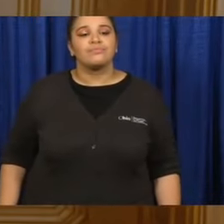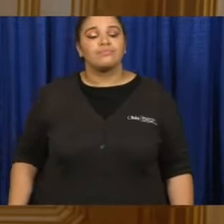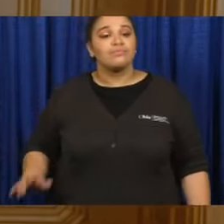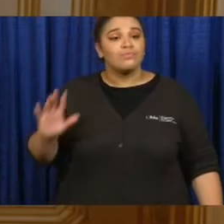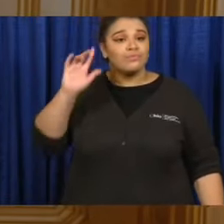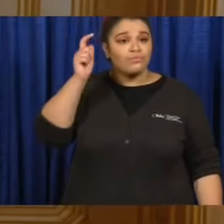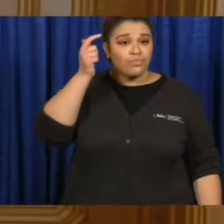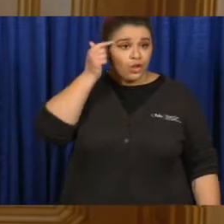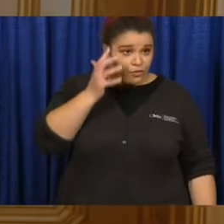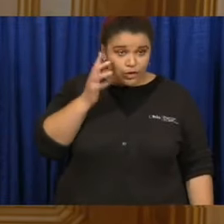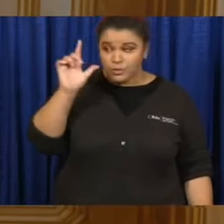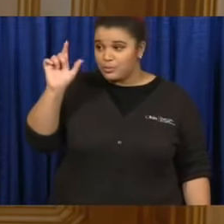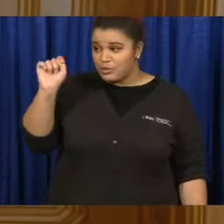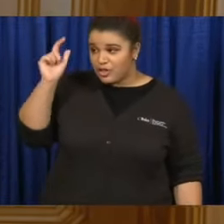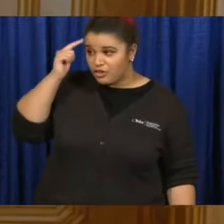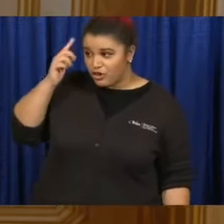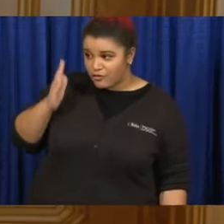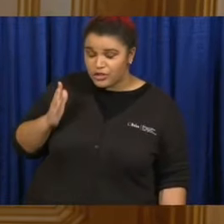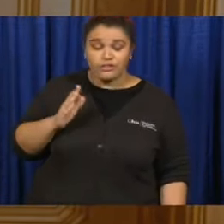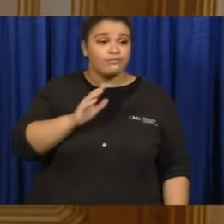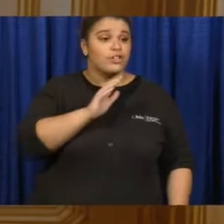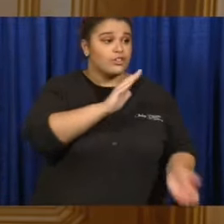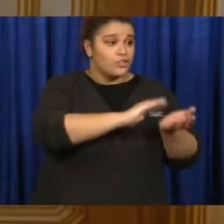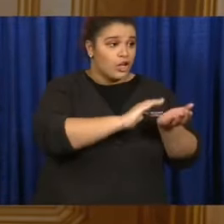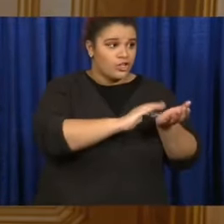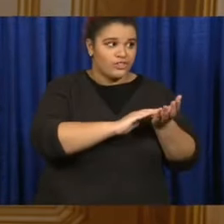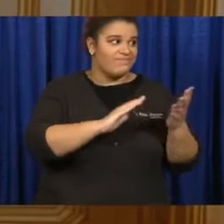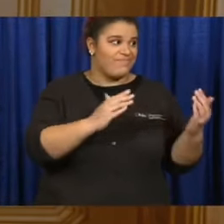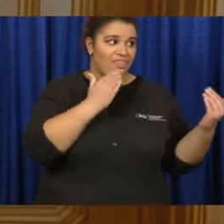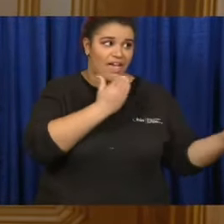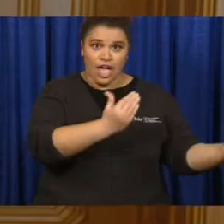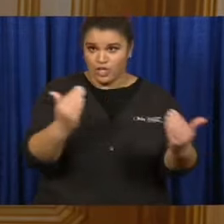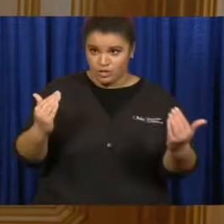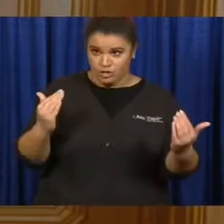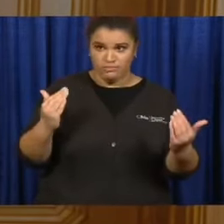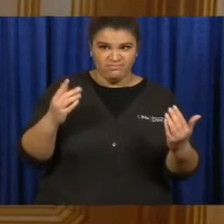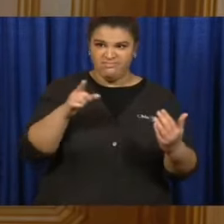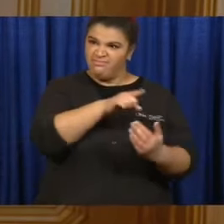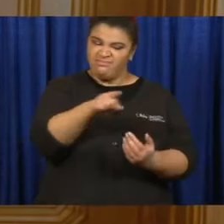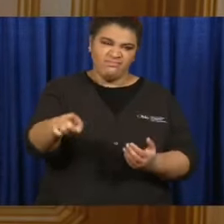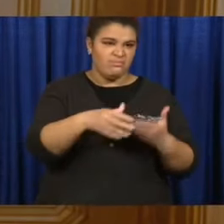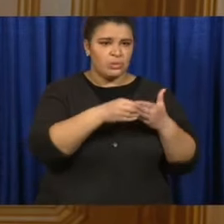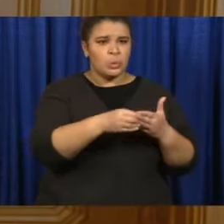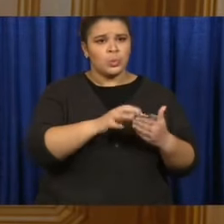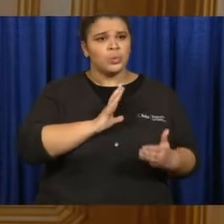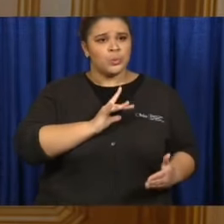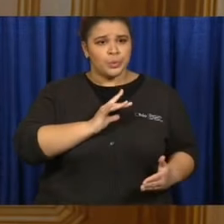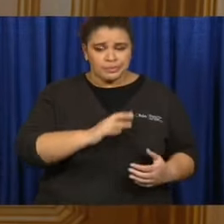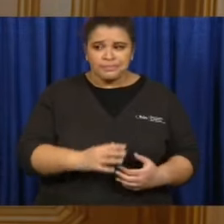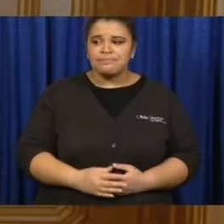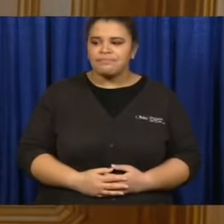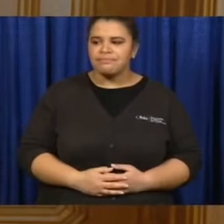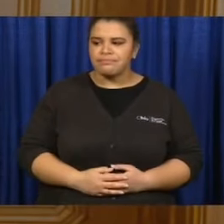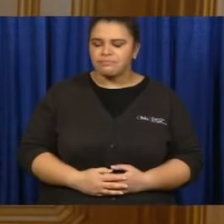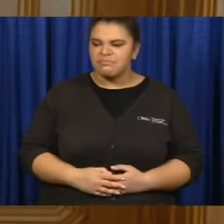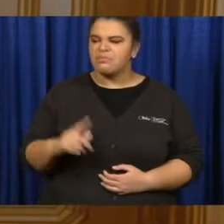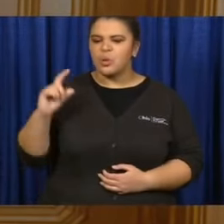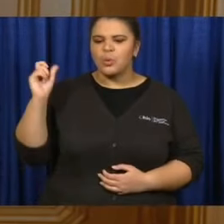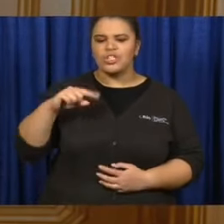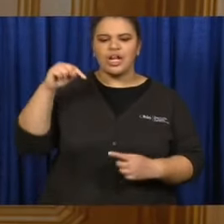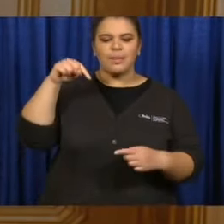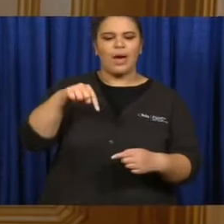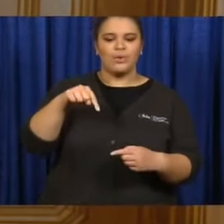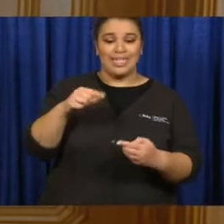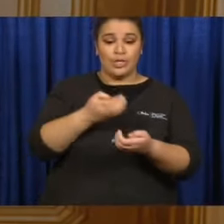Governor, Lieutenant Governor, and Dr. Acton, thank you very much for your leadership. One of the questions is on this mass producing of